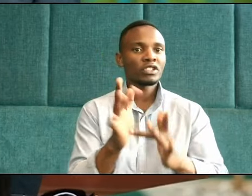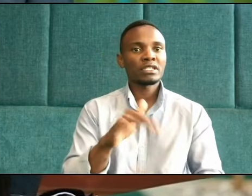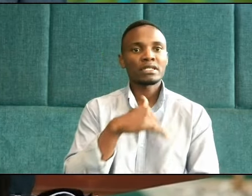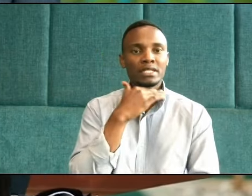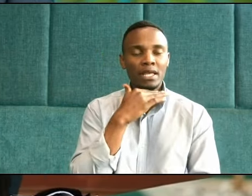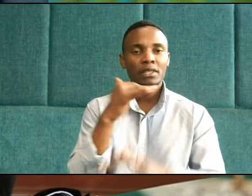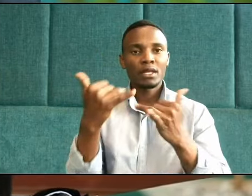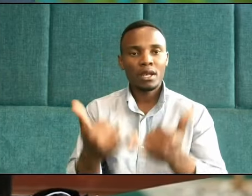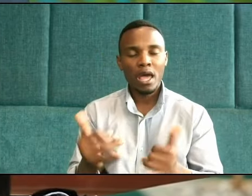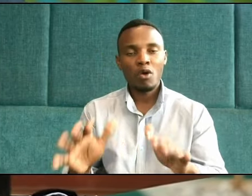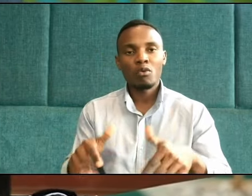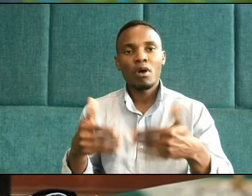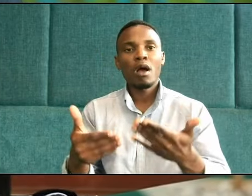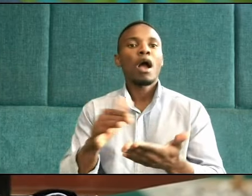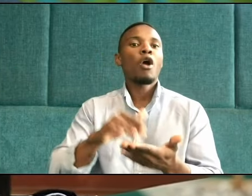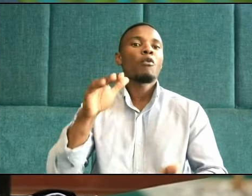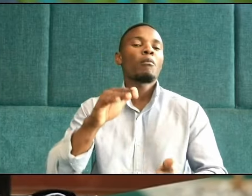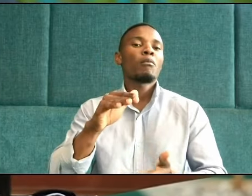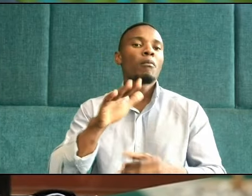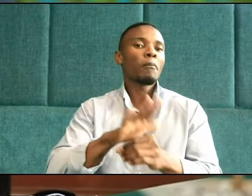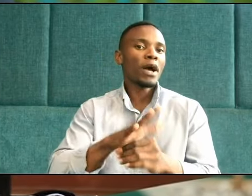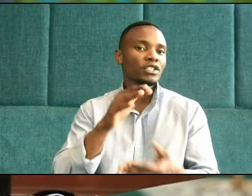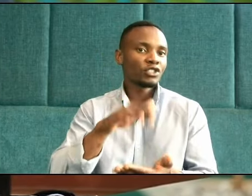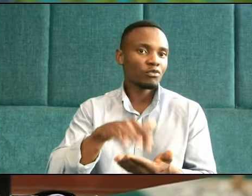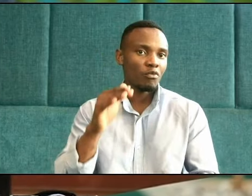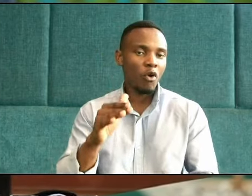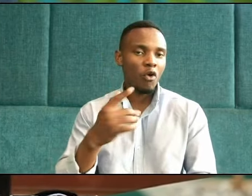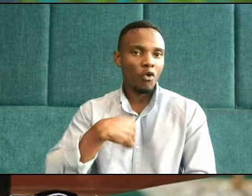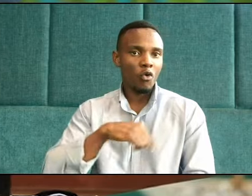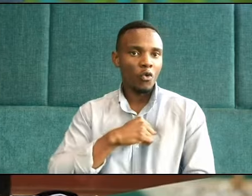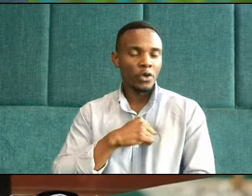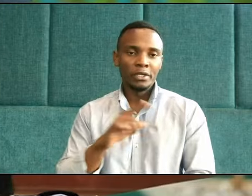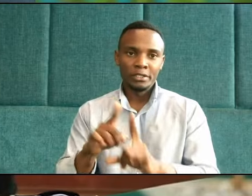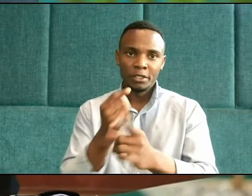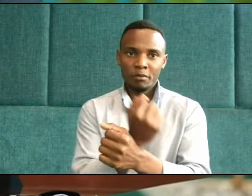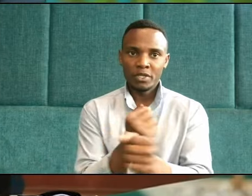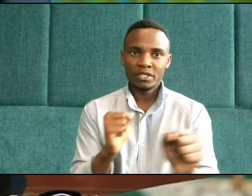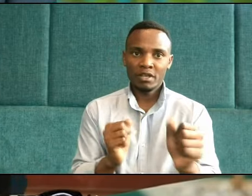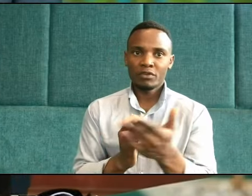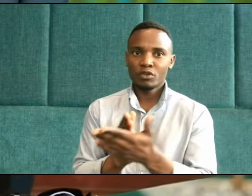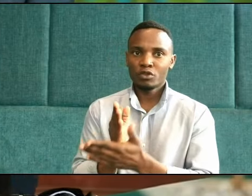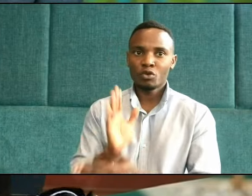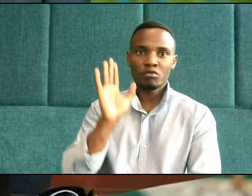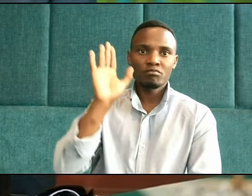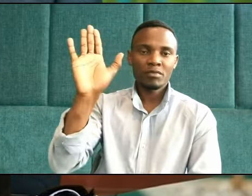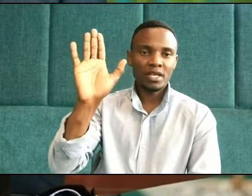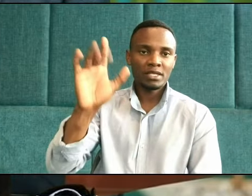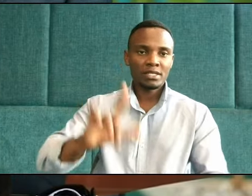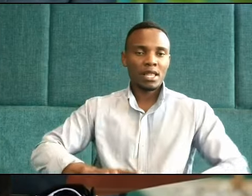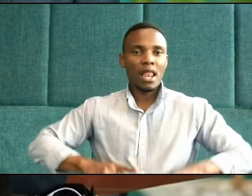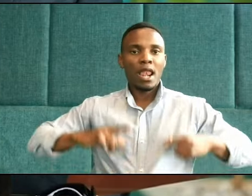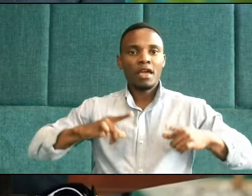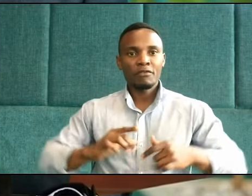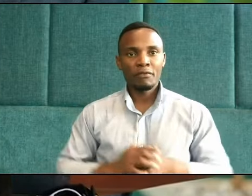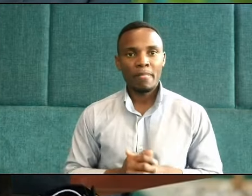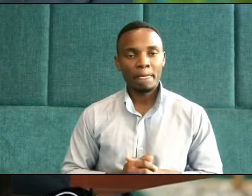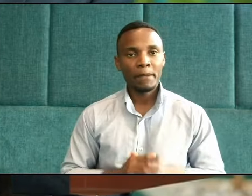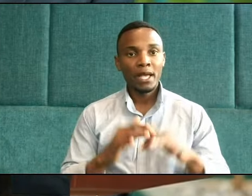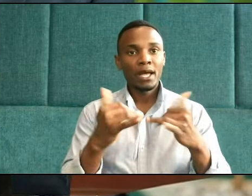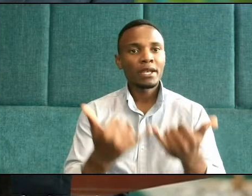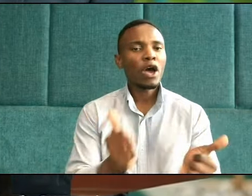more, having been reconciled, shall we be saved through his life?